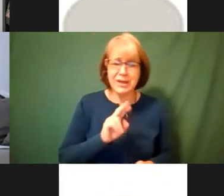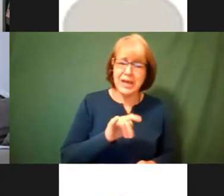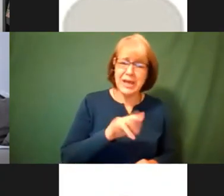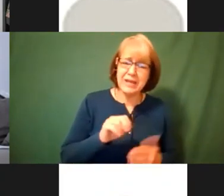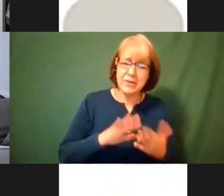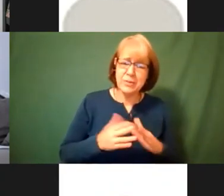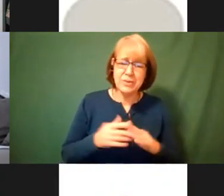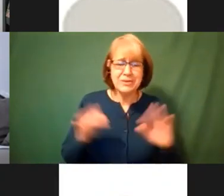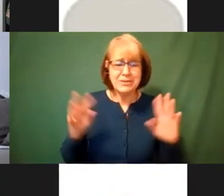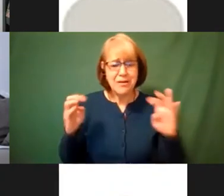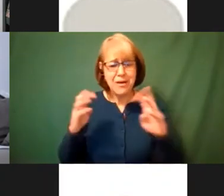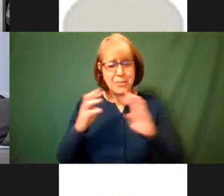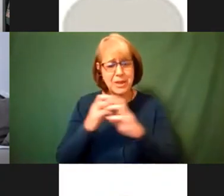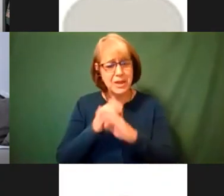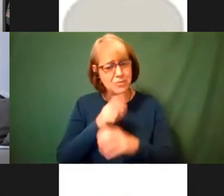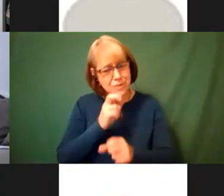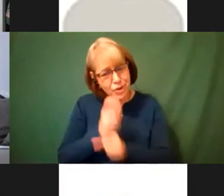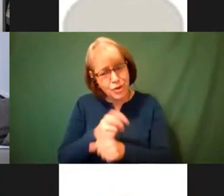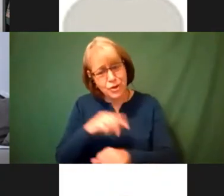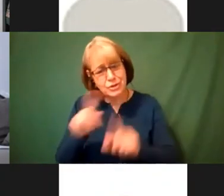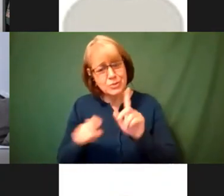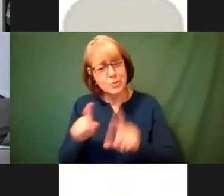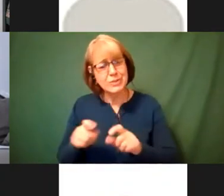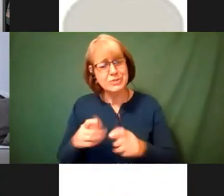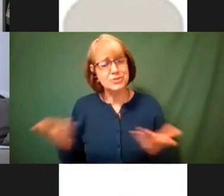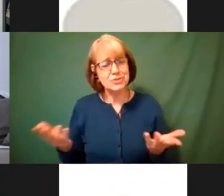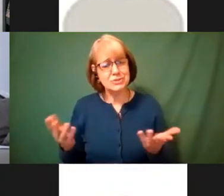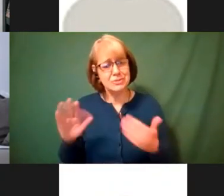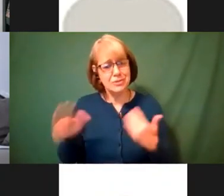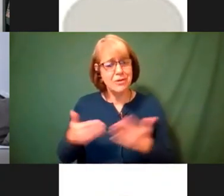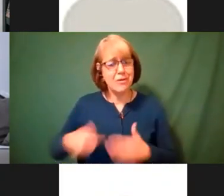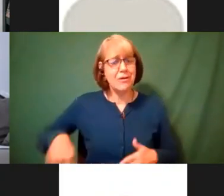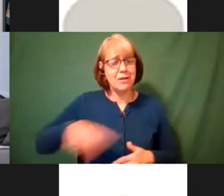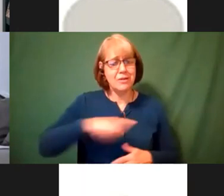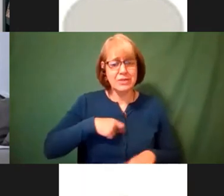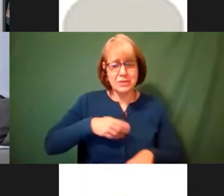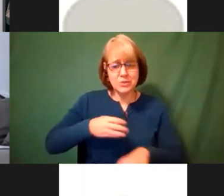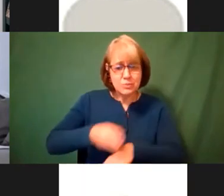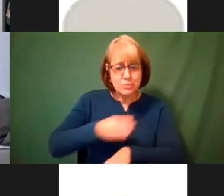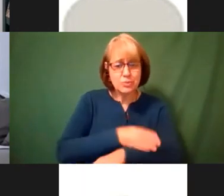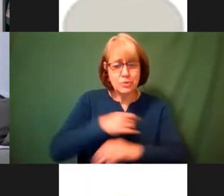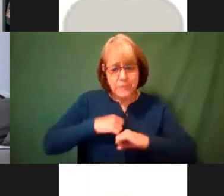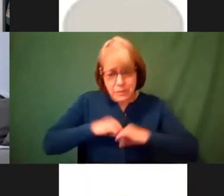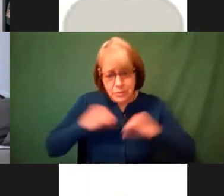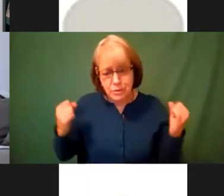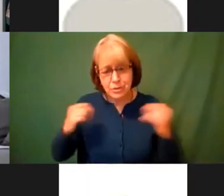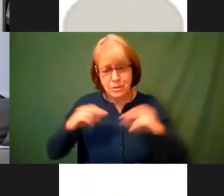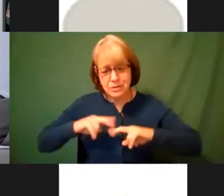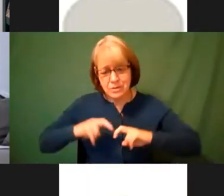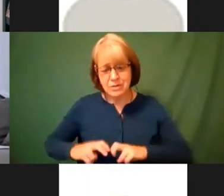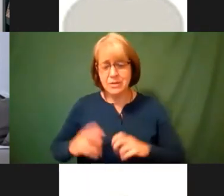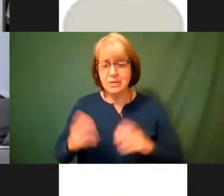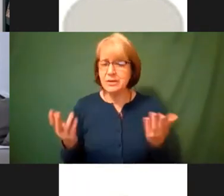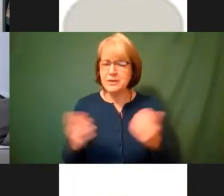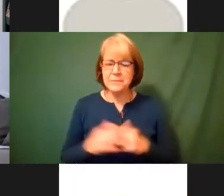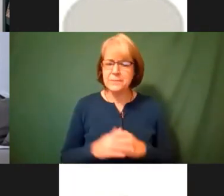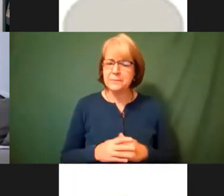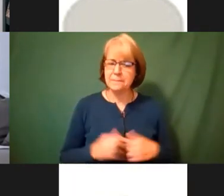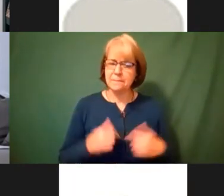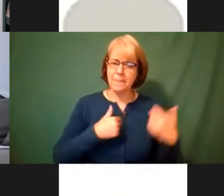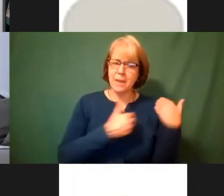Like, there are really hard questions that we all want to be better at. And so what am I accountable